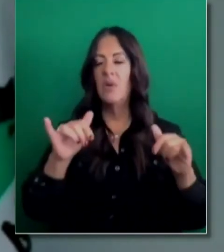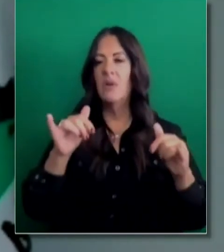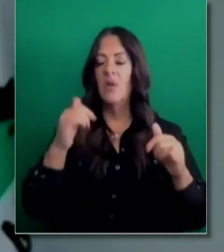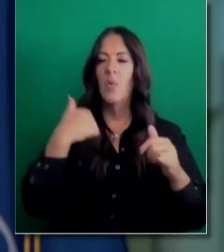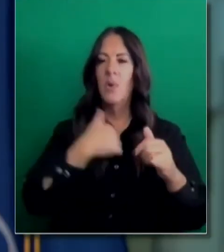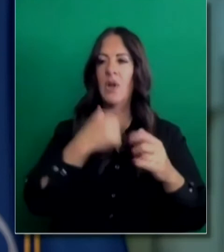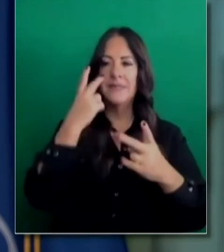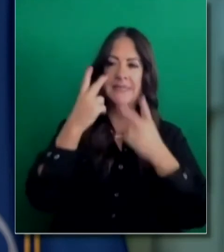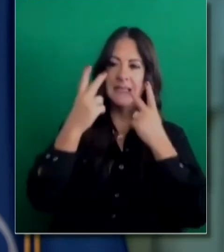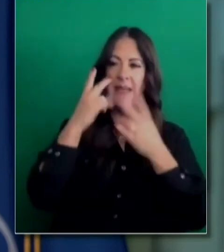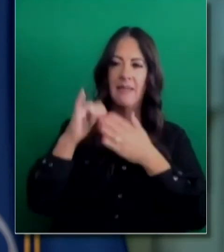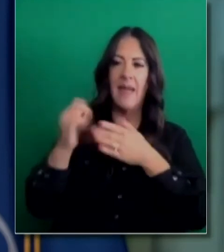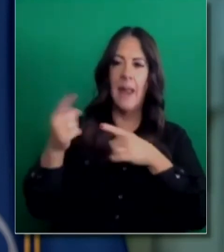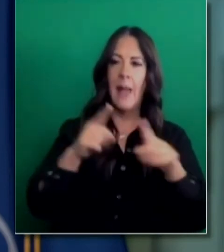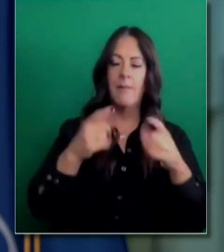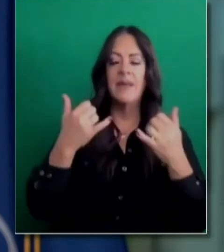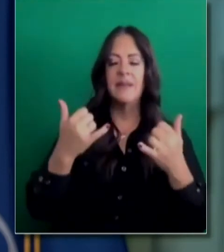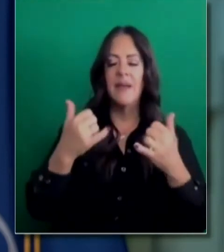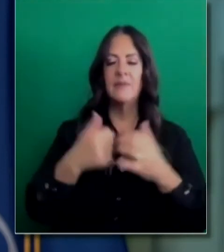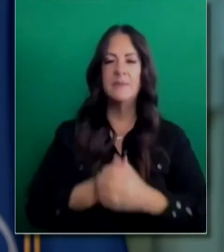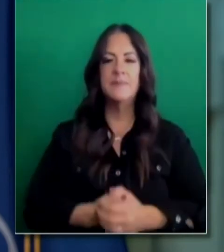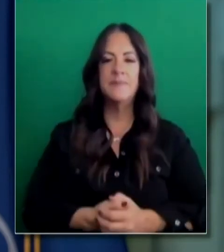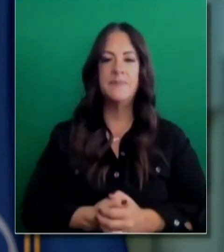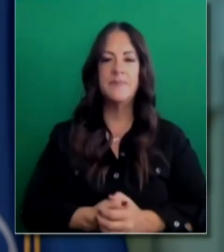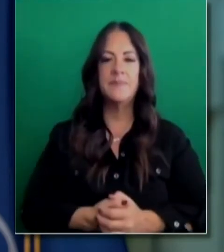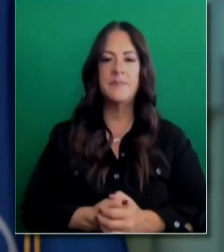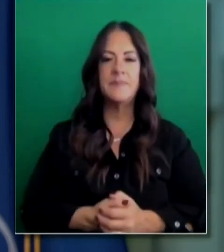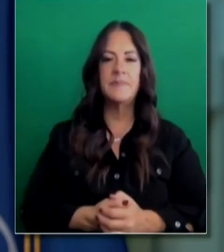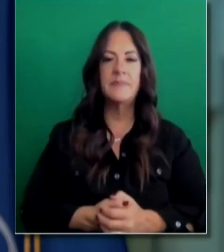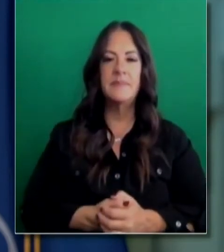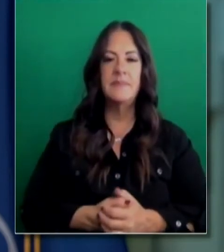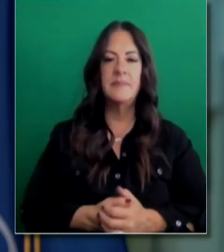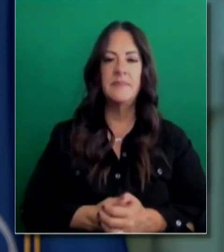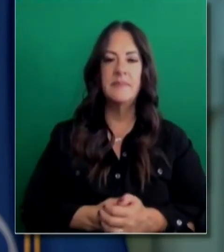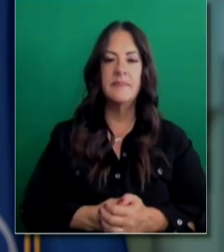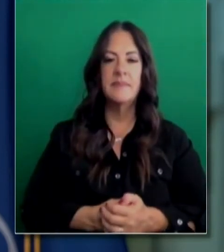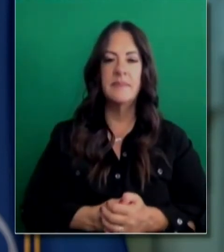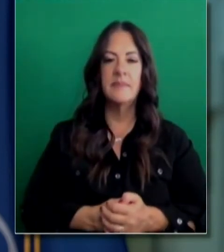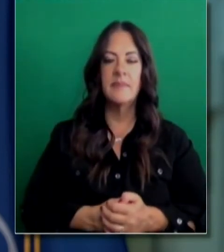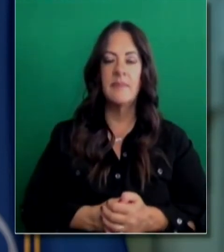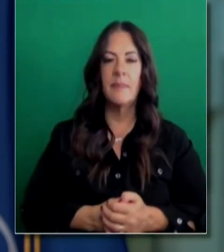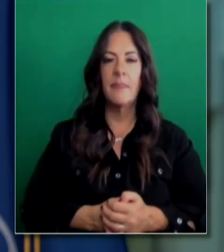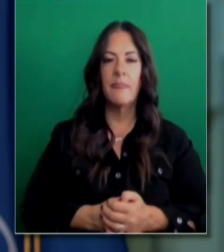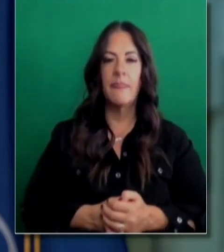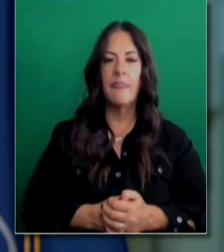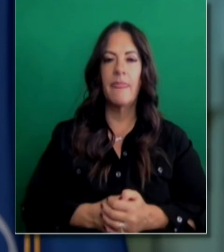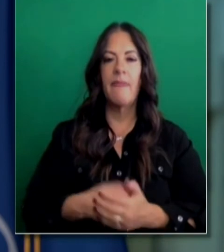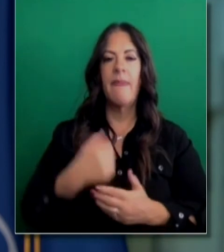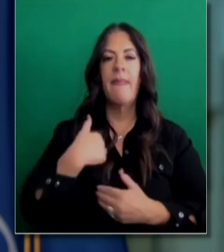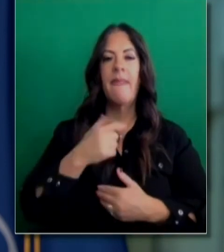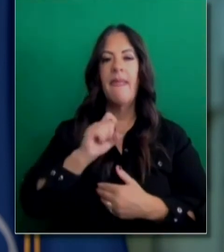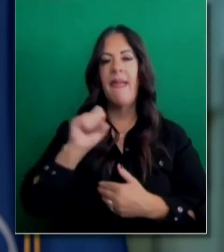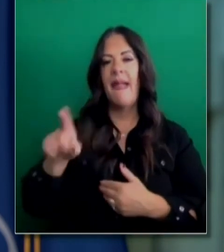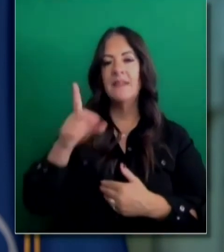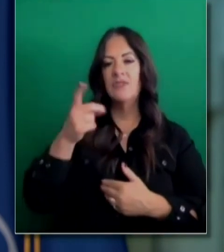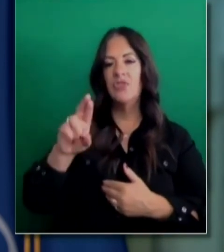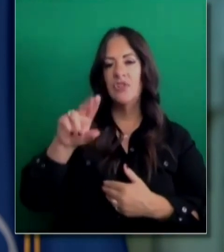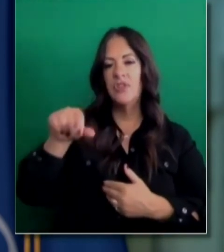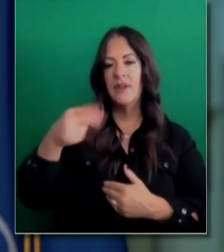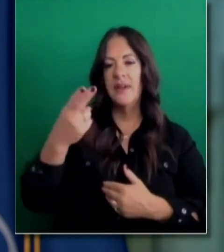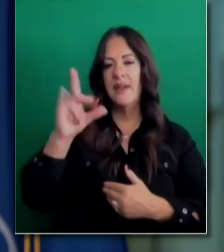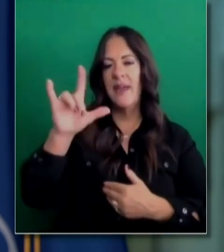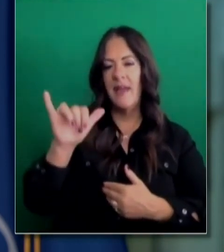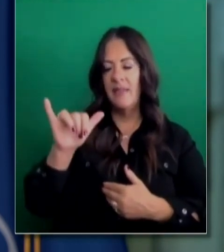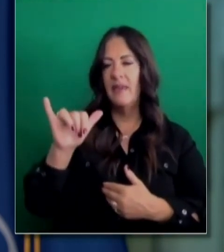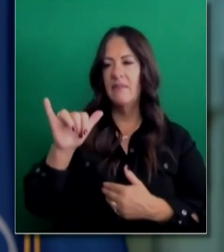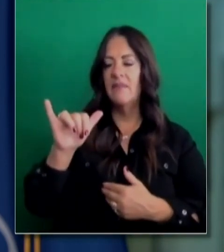So Dr. Galley, and perhaps let me sort of expand on the question and just offer you a chance to illuminate us